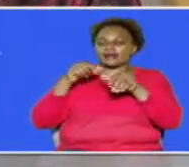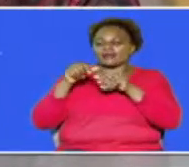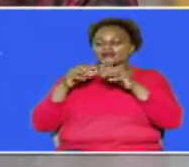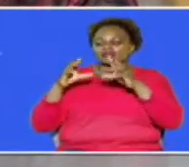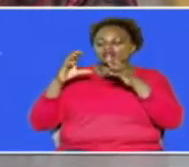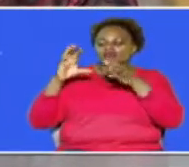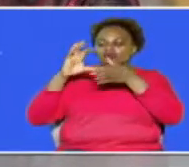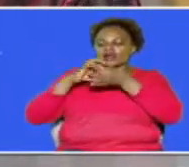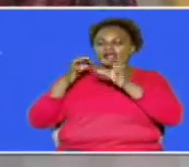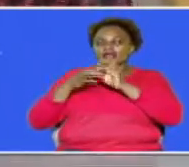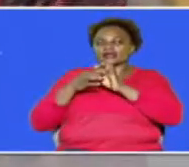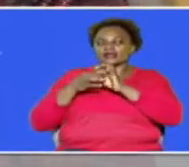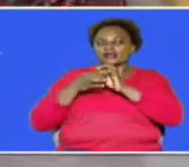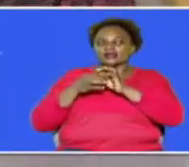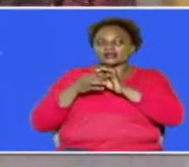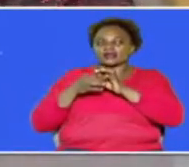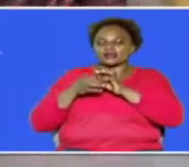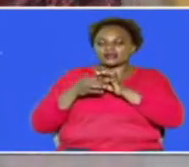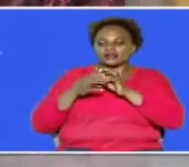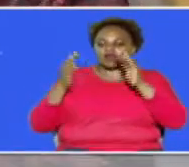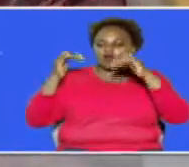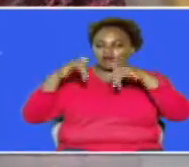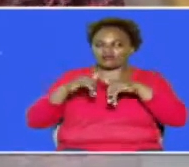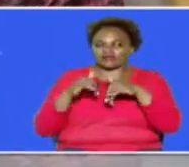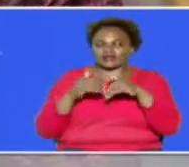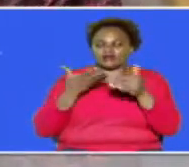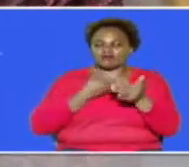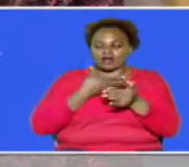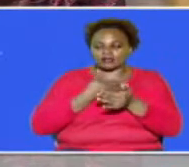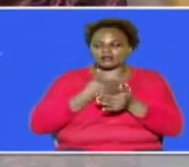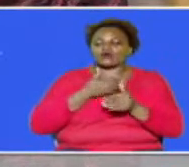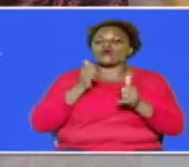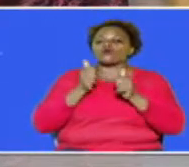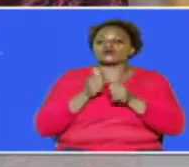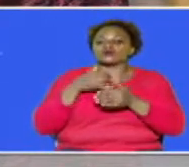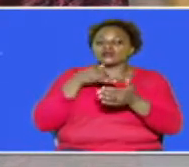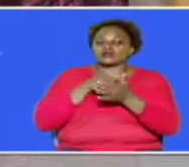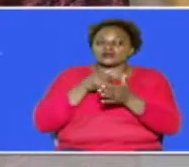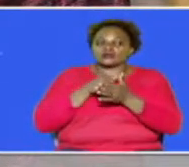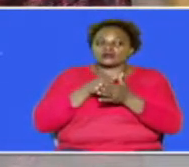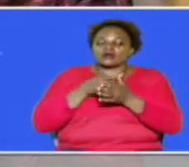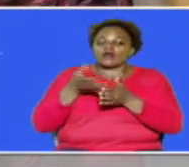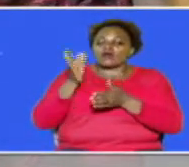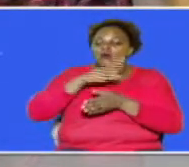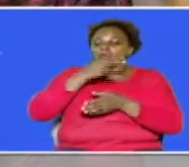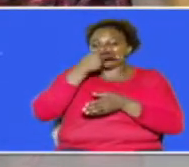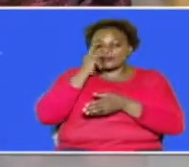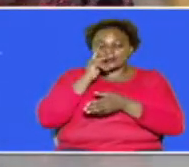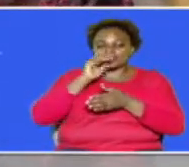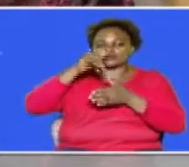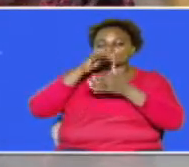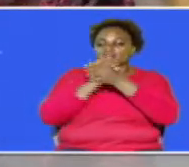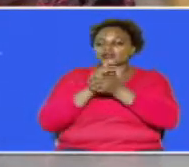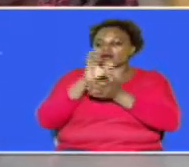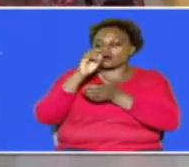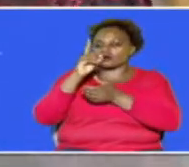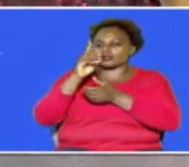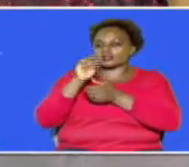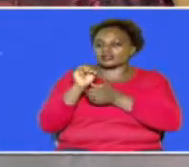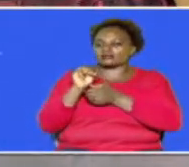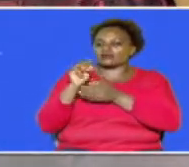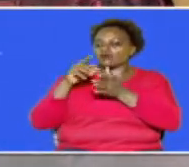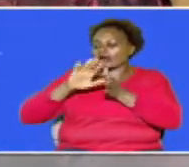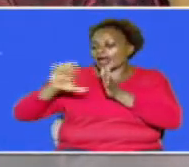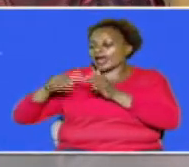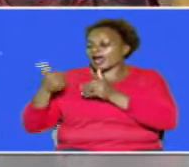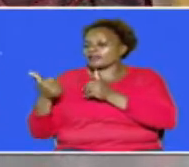partners. Coalition, the summit, more or less like a council, which was only including Wiper, Jubilee, and ODM. We said, what about the